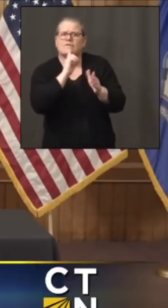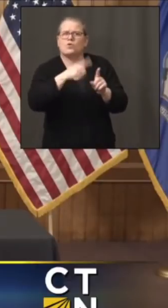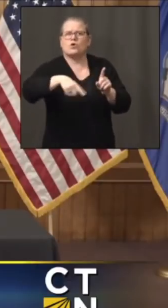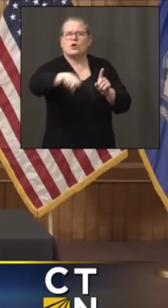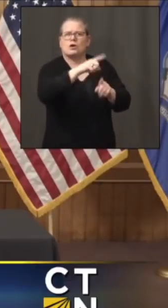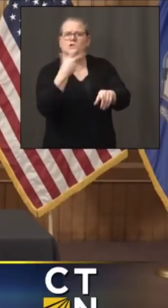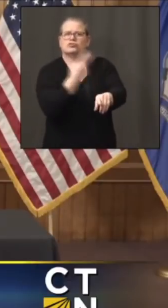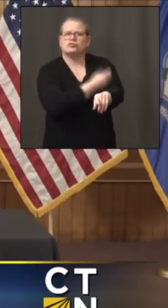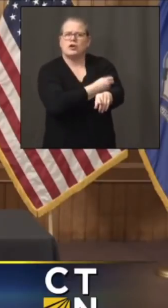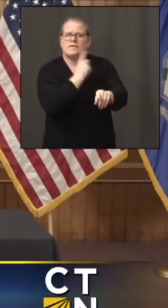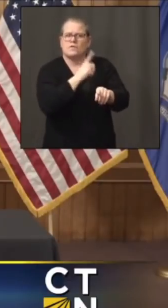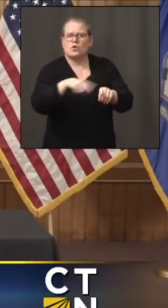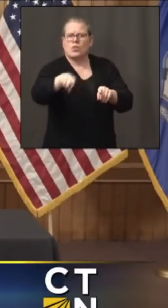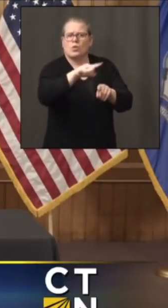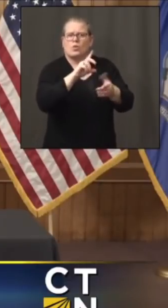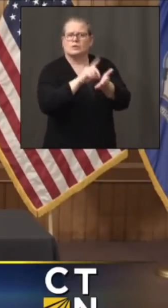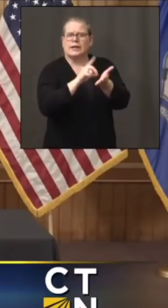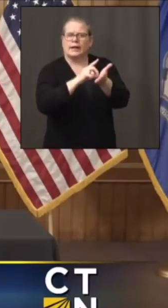this vaccine?